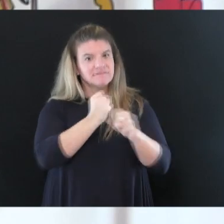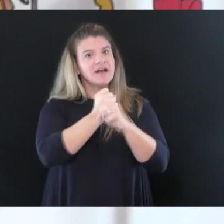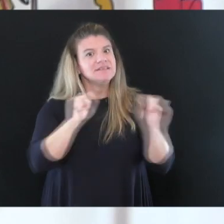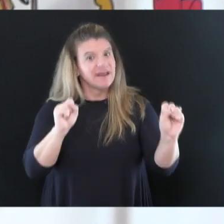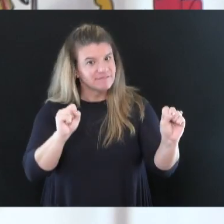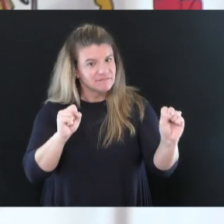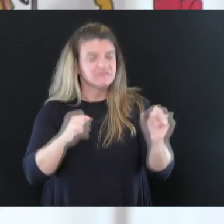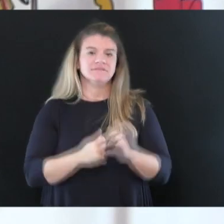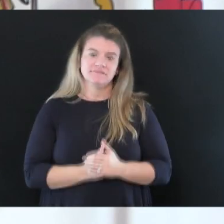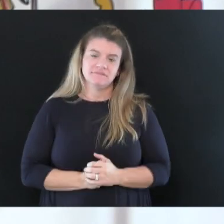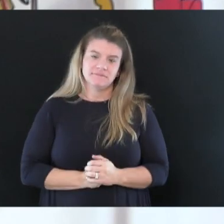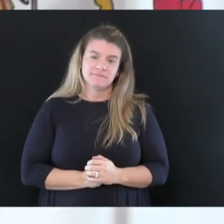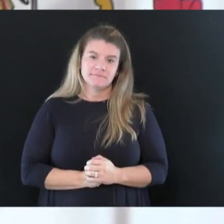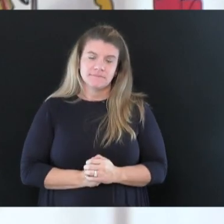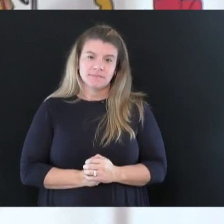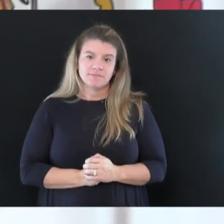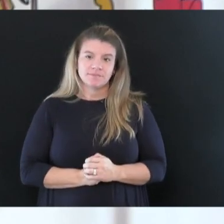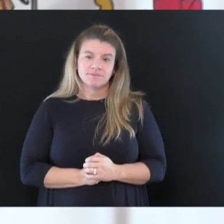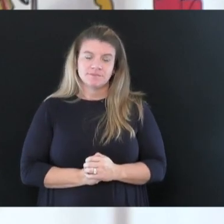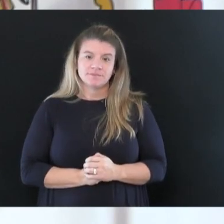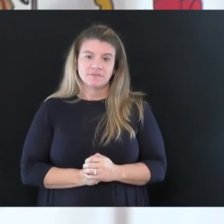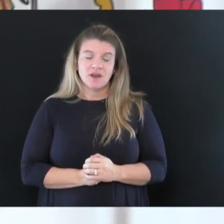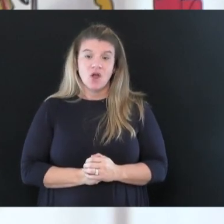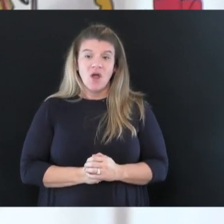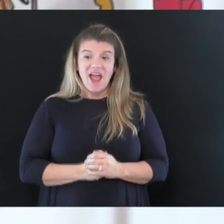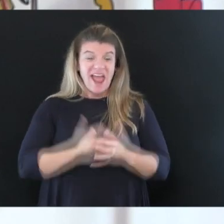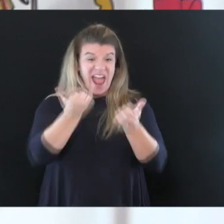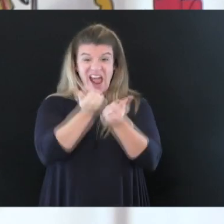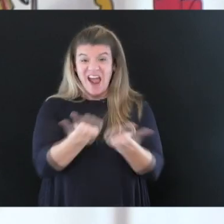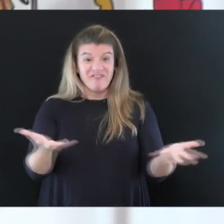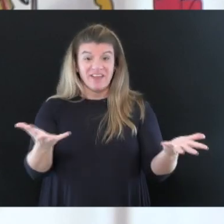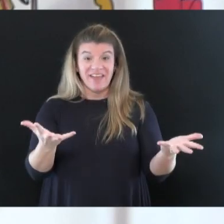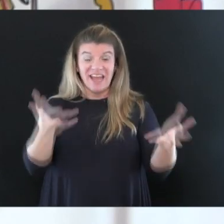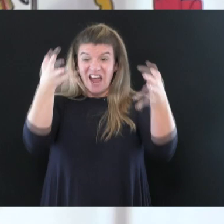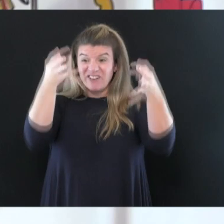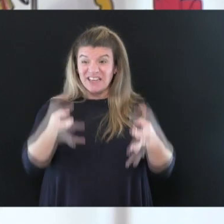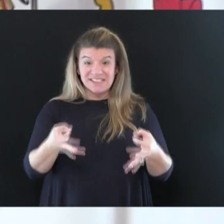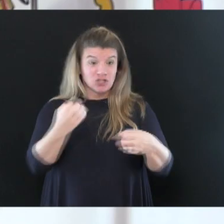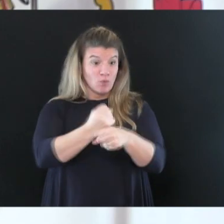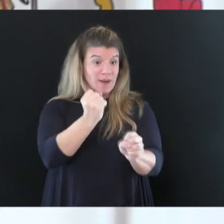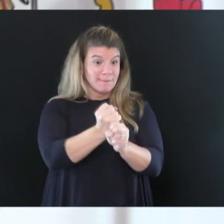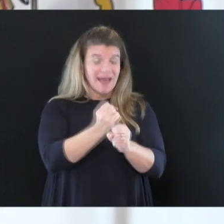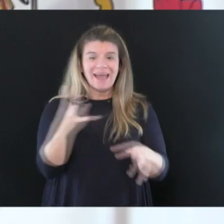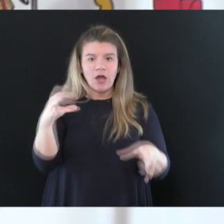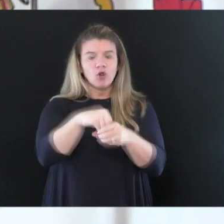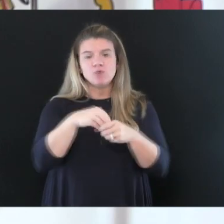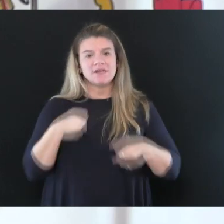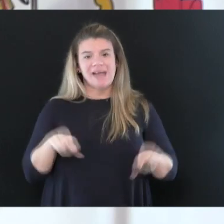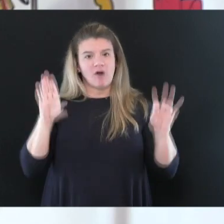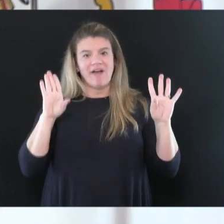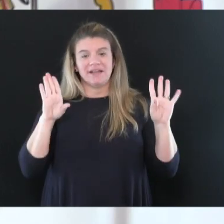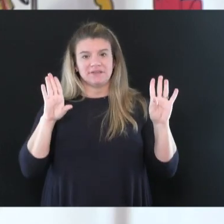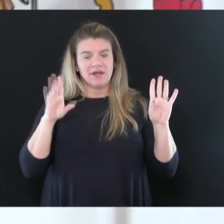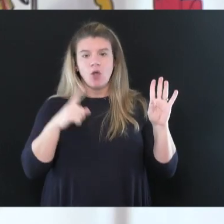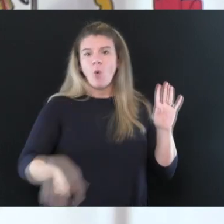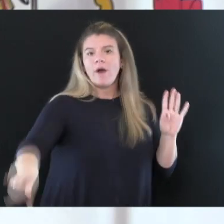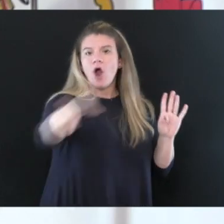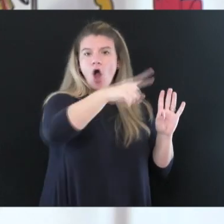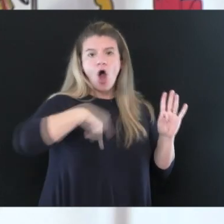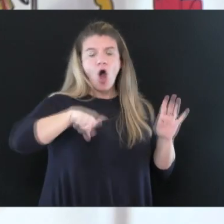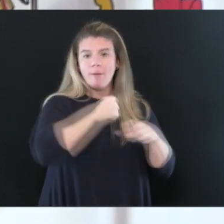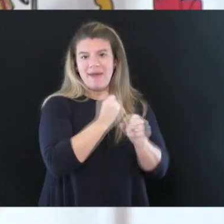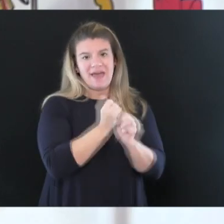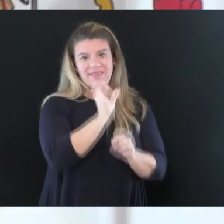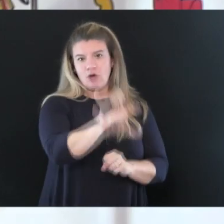Anyway, there's sacrifices all across this that everybody's having to make. I get the frustrations, and I